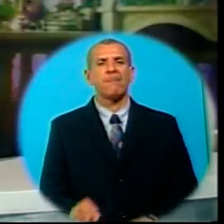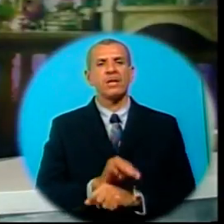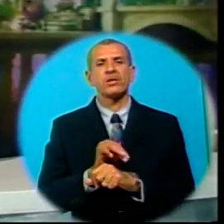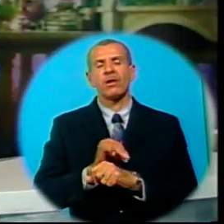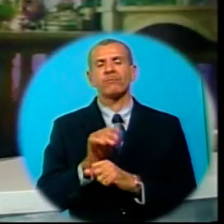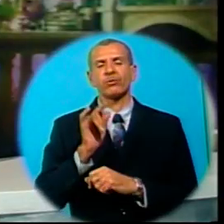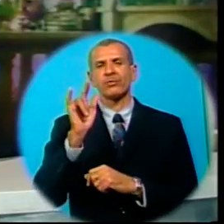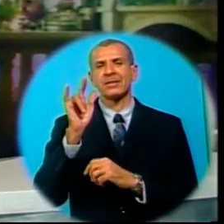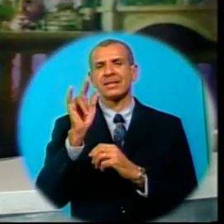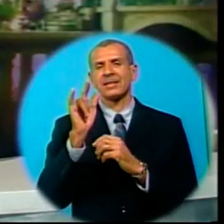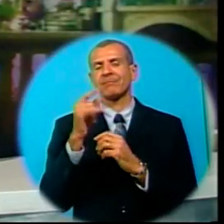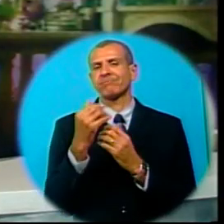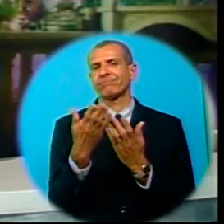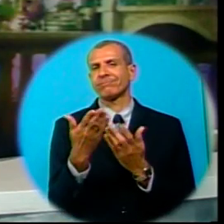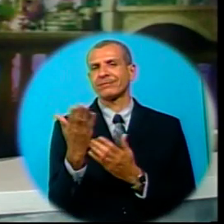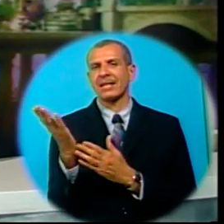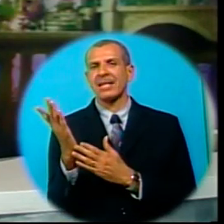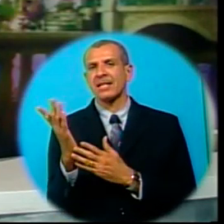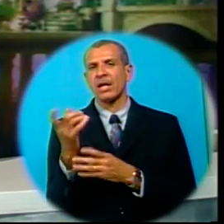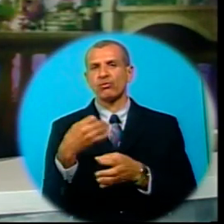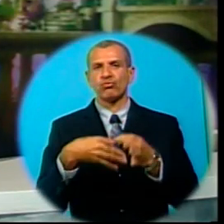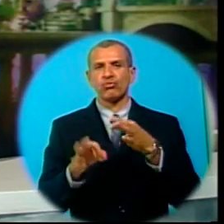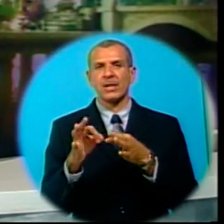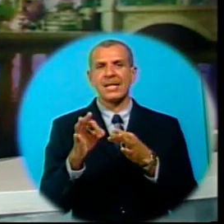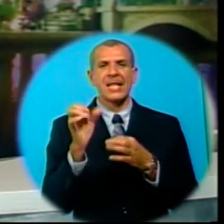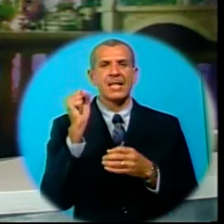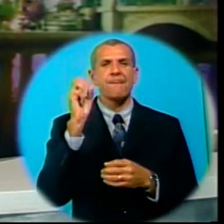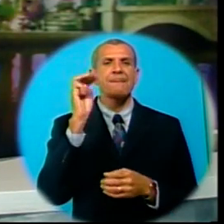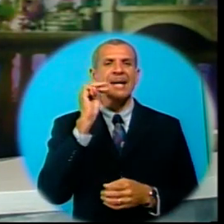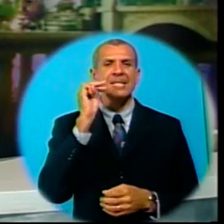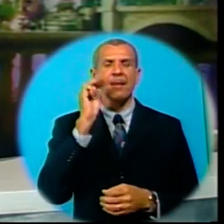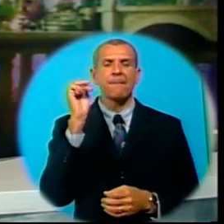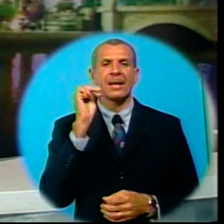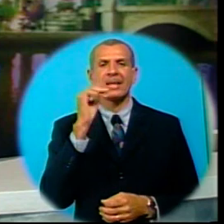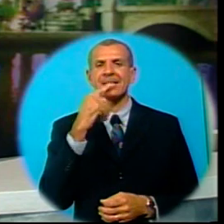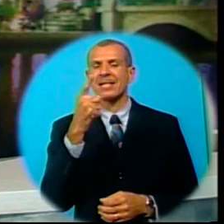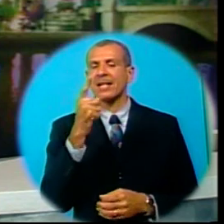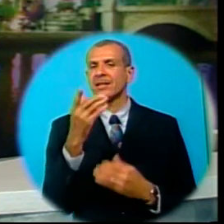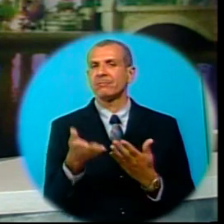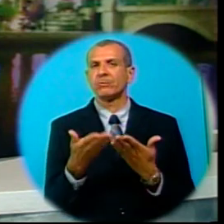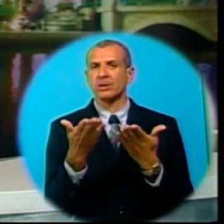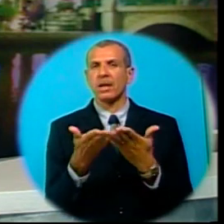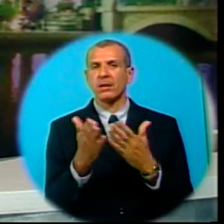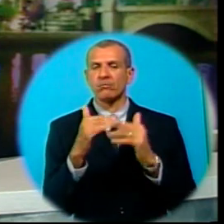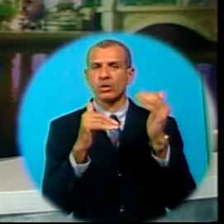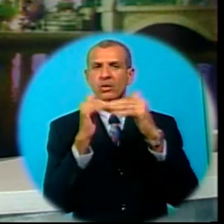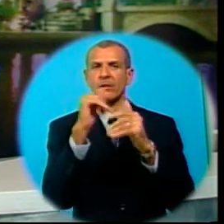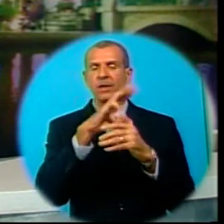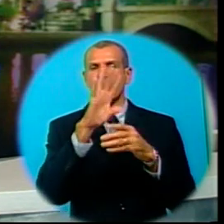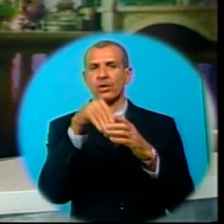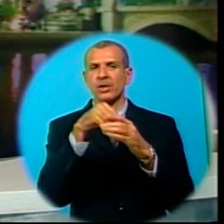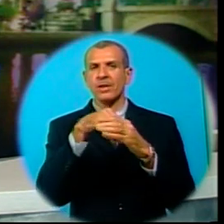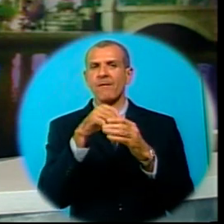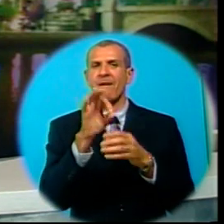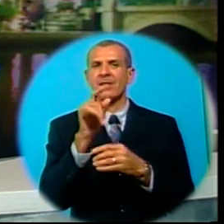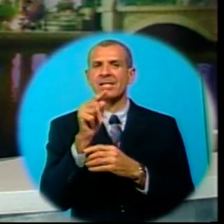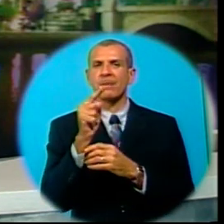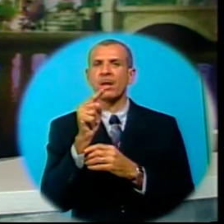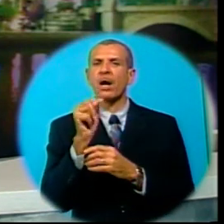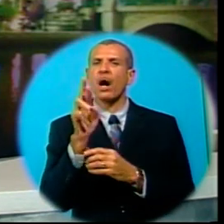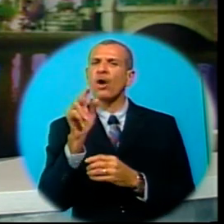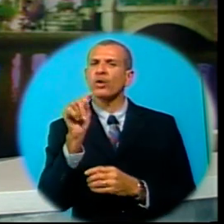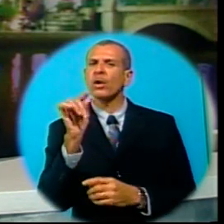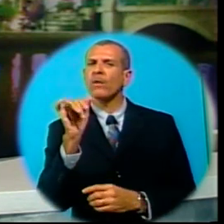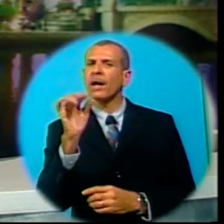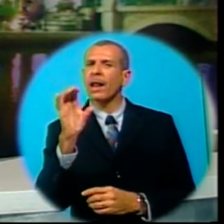Minister of Foreign Affairs and Foreign Trade, Senator Maxine McLean, says the proposed construction of an all-inclusive facility by Rotary Club of